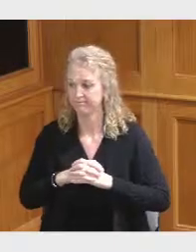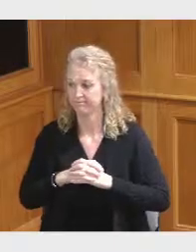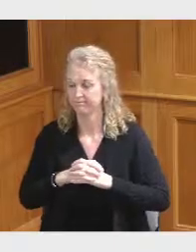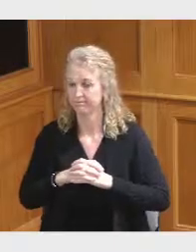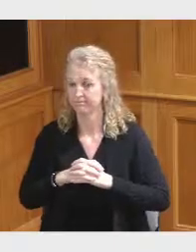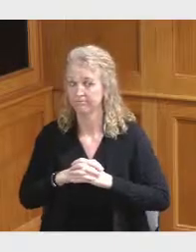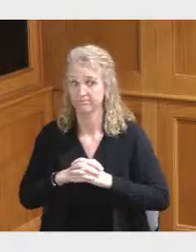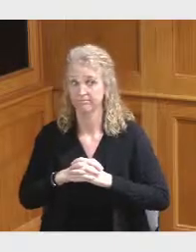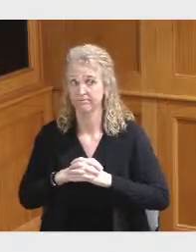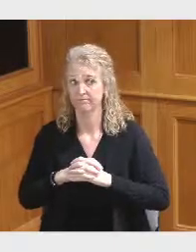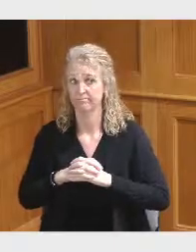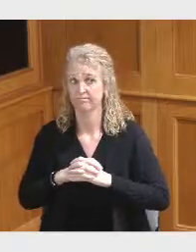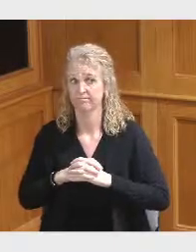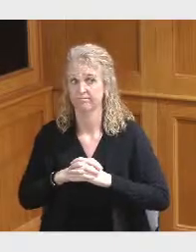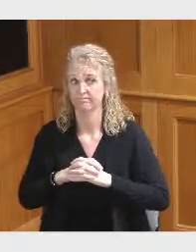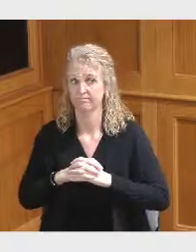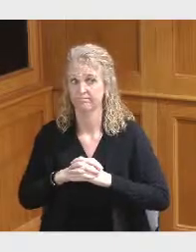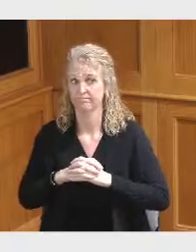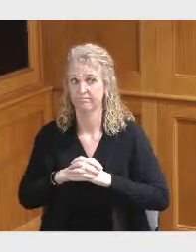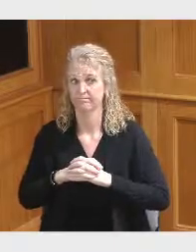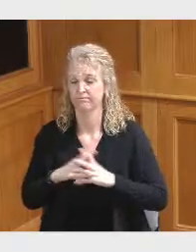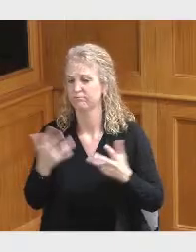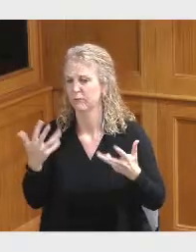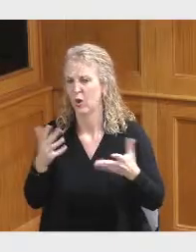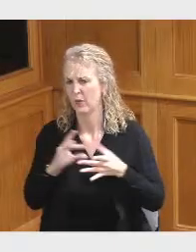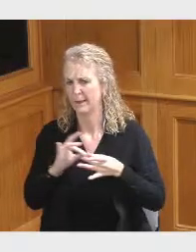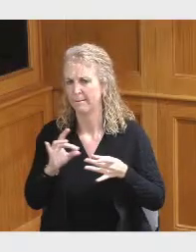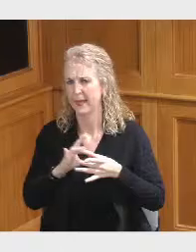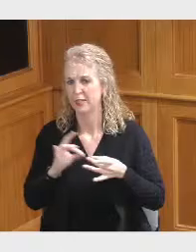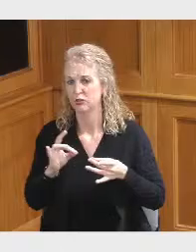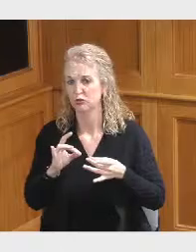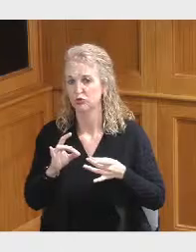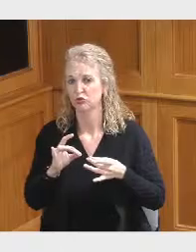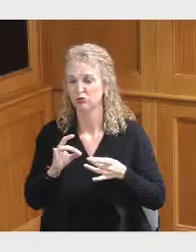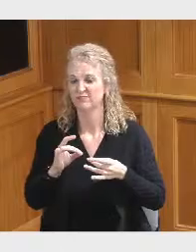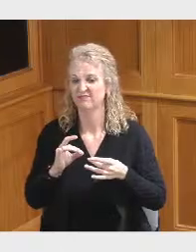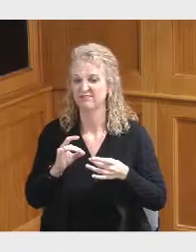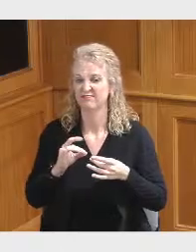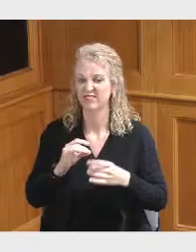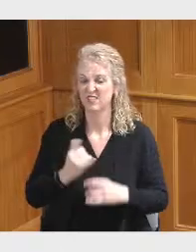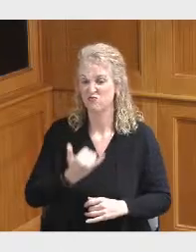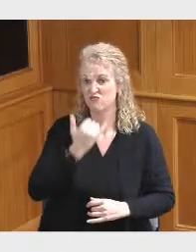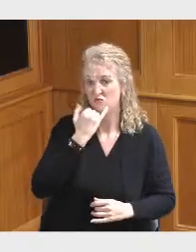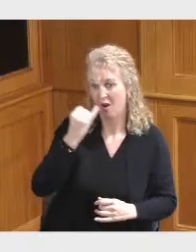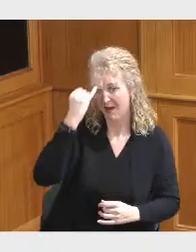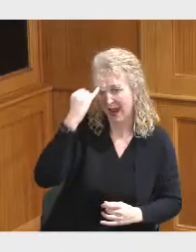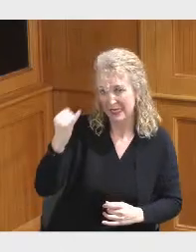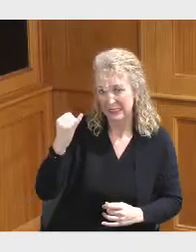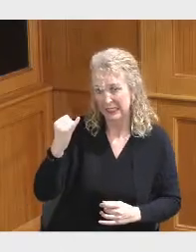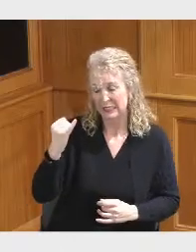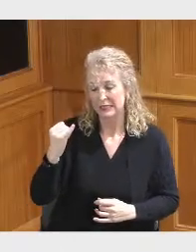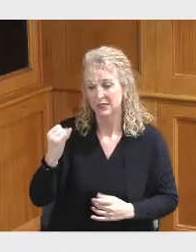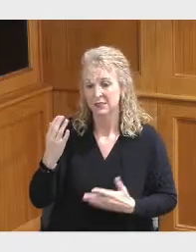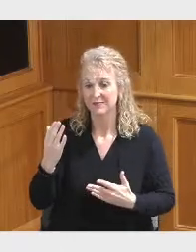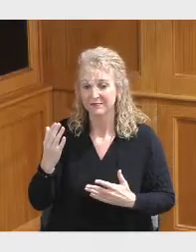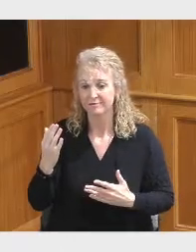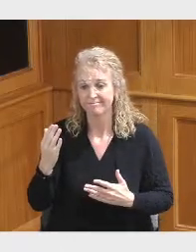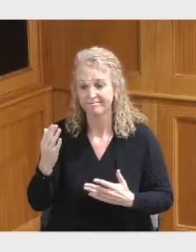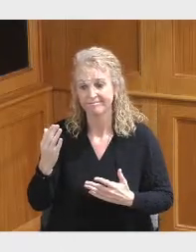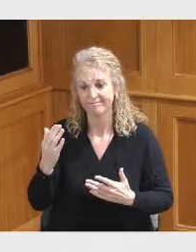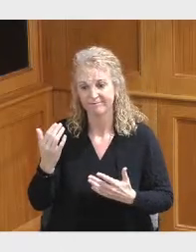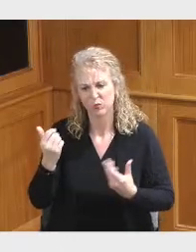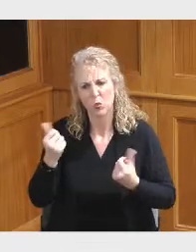It also, as we discussed, the myths and stigmas of organ donation can sort of be